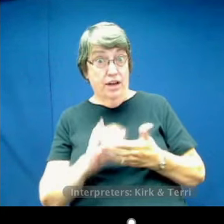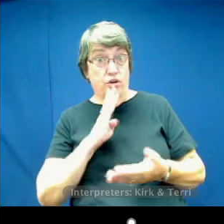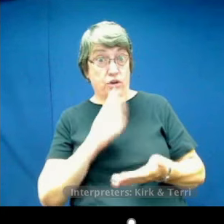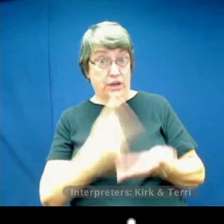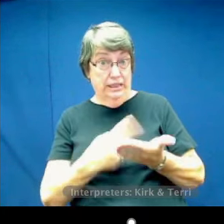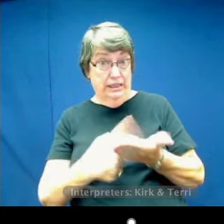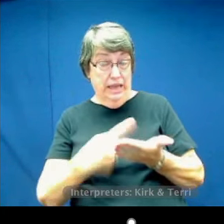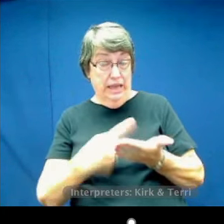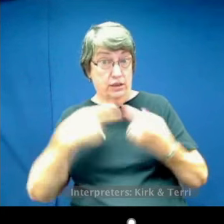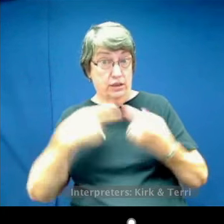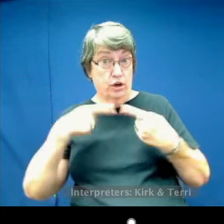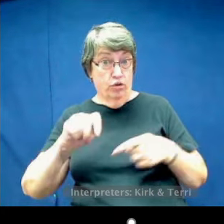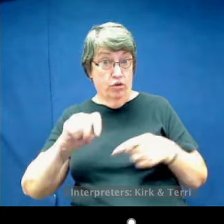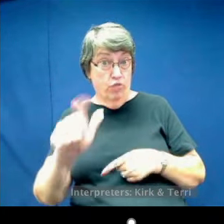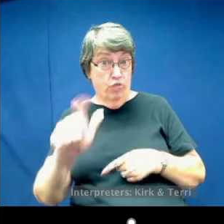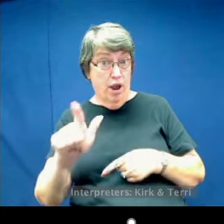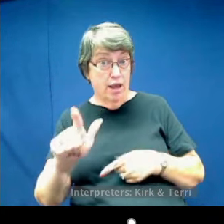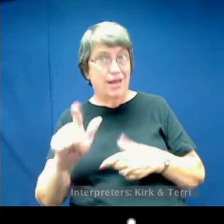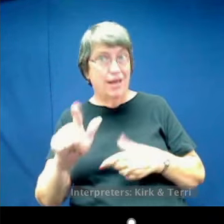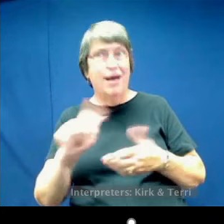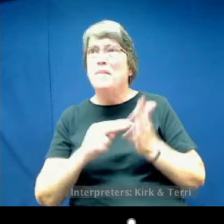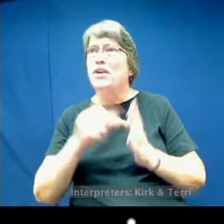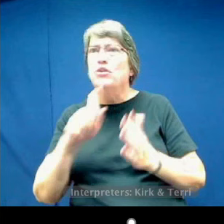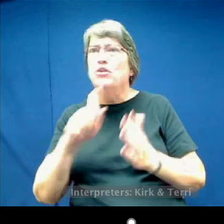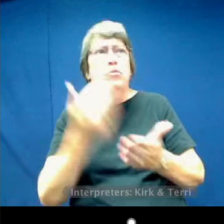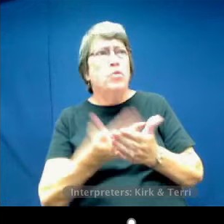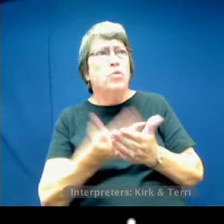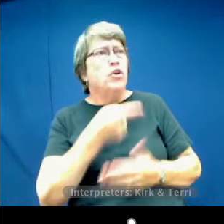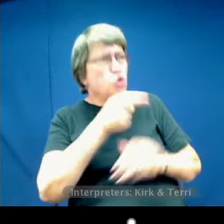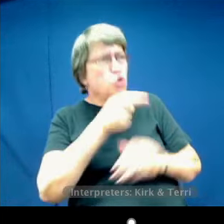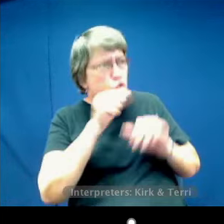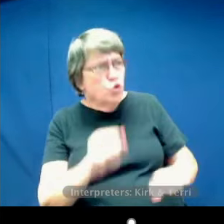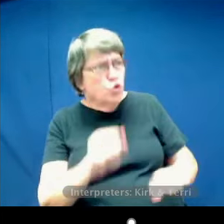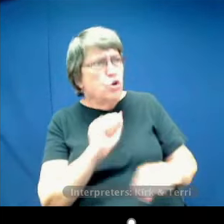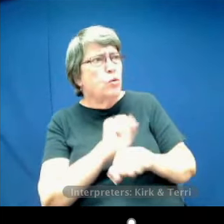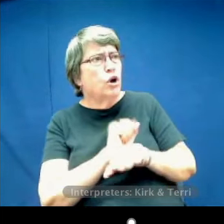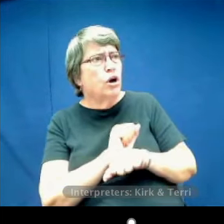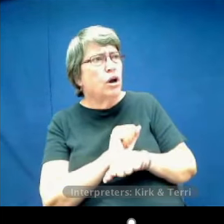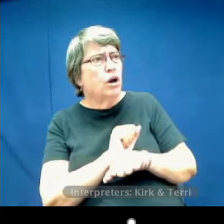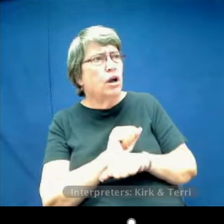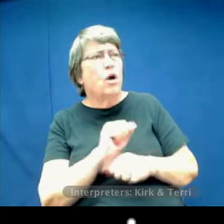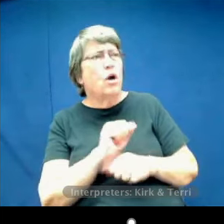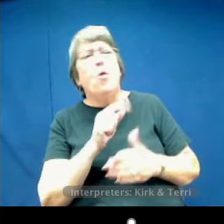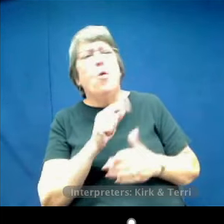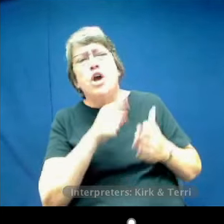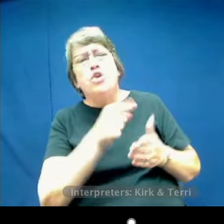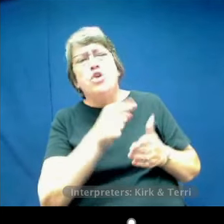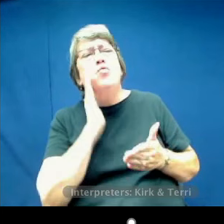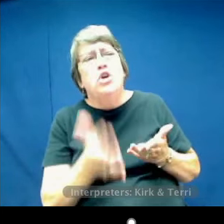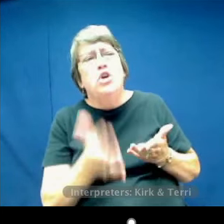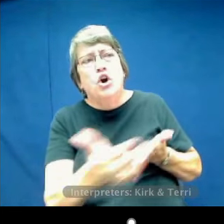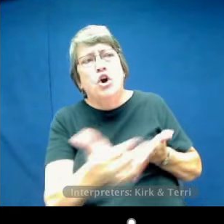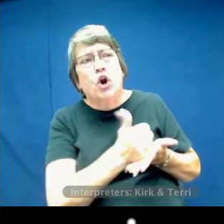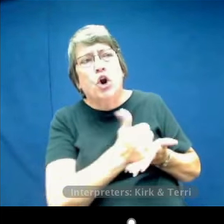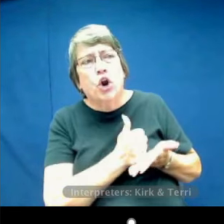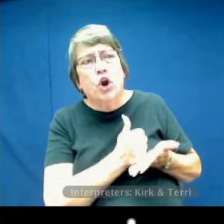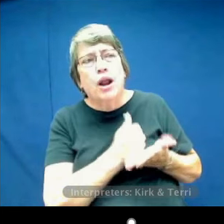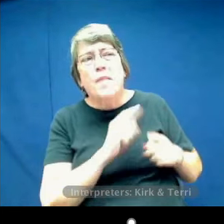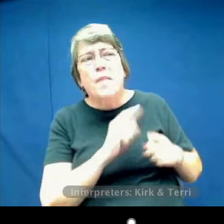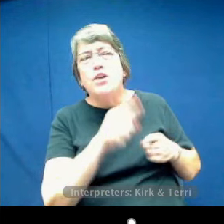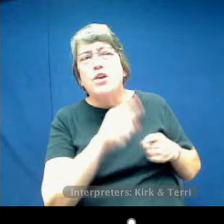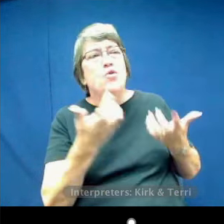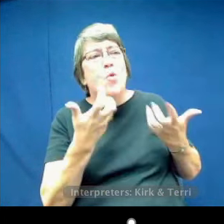that the person could work, and you have to have some kind of evidence as to what they would earn if they were working. And